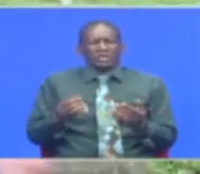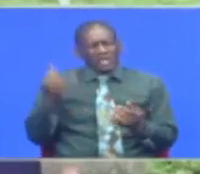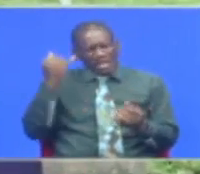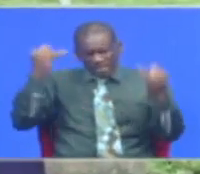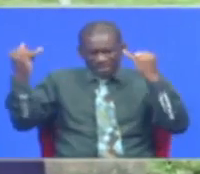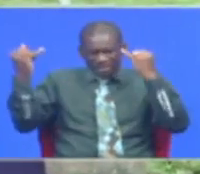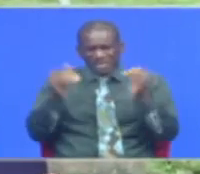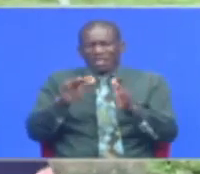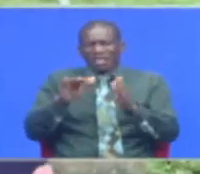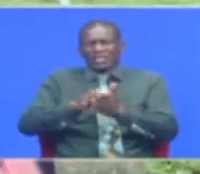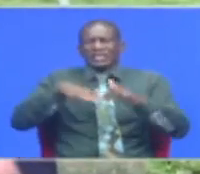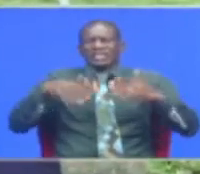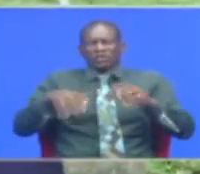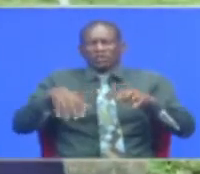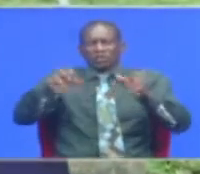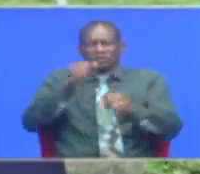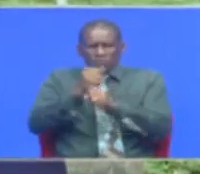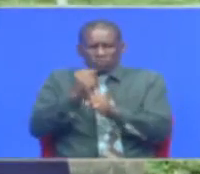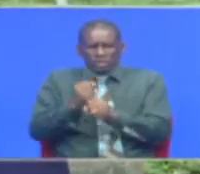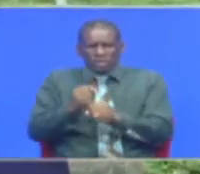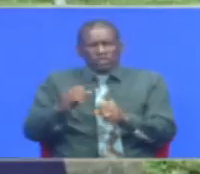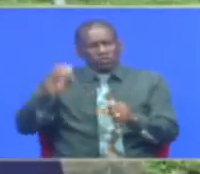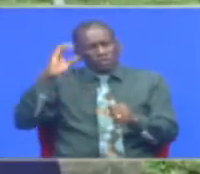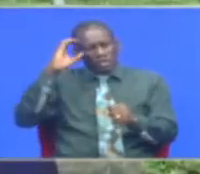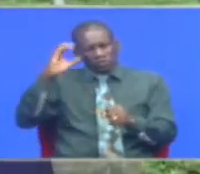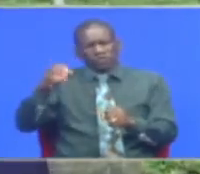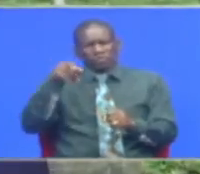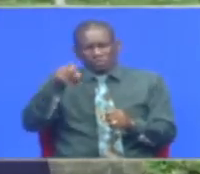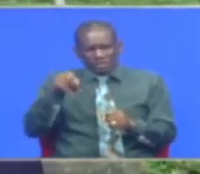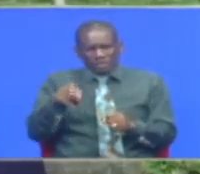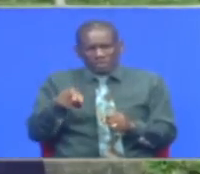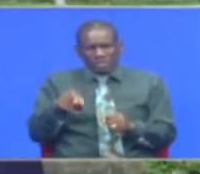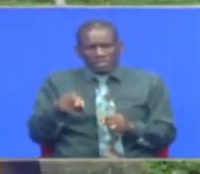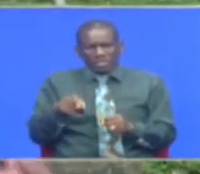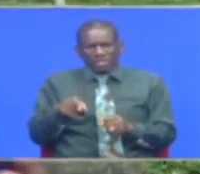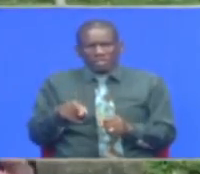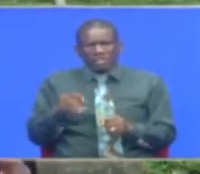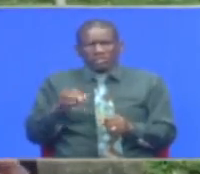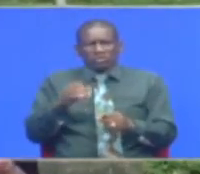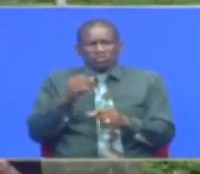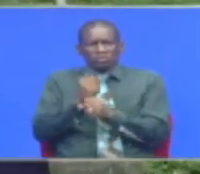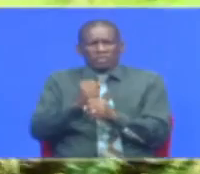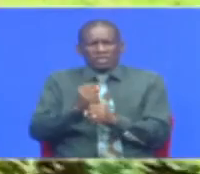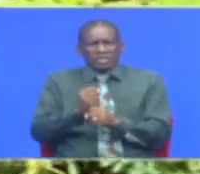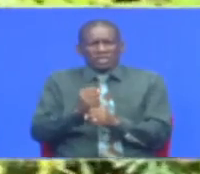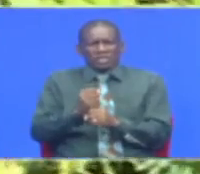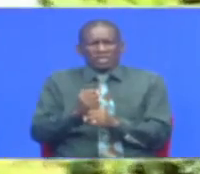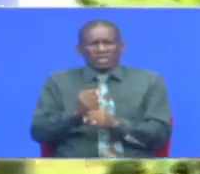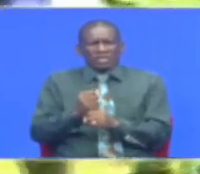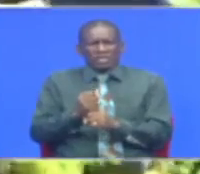that's how farmers learn. So the concept of that is actually what the reference farm model is built around.